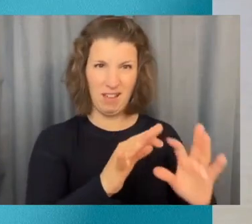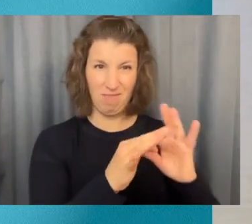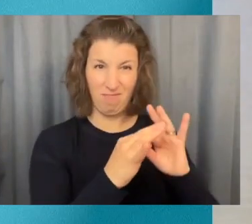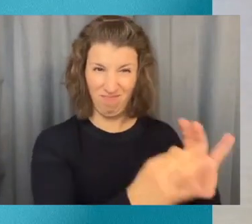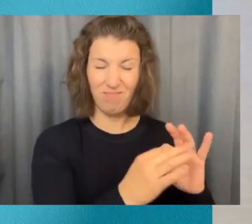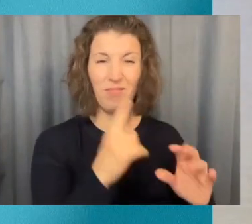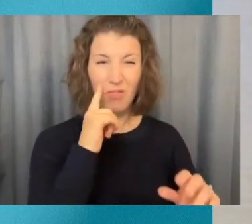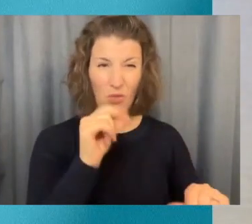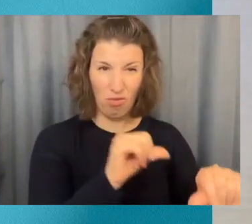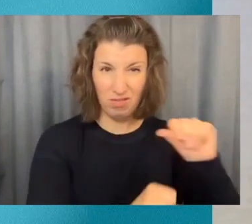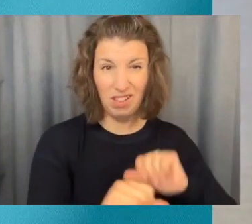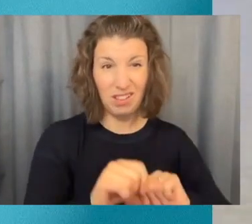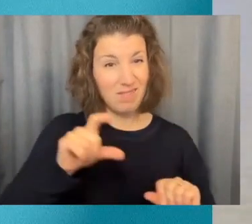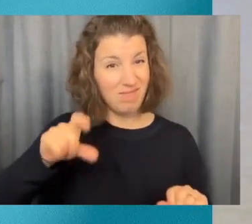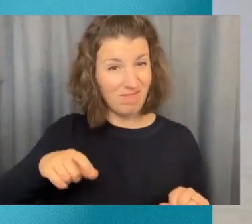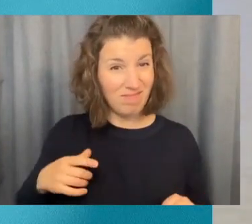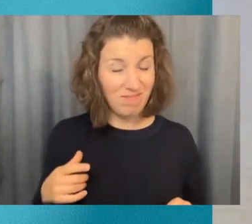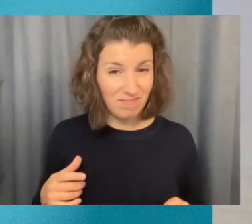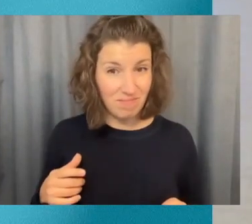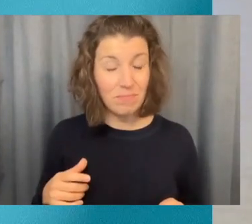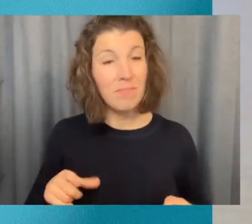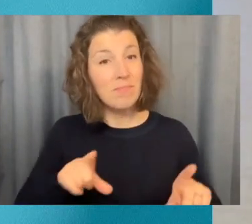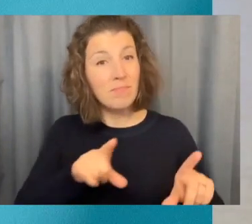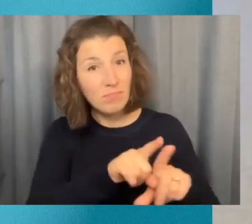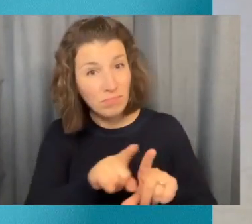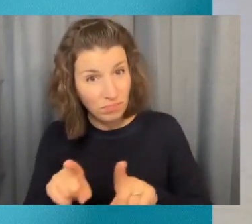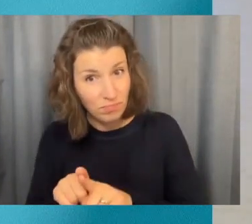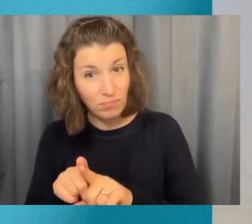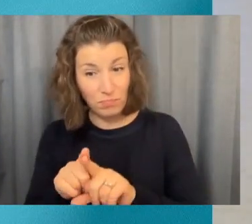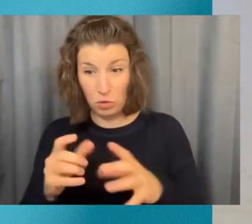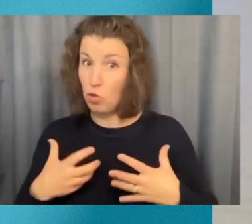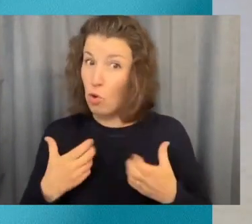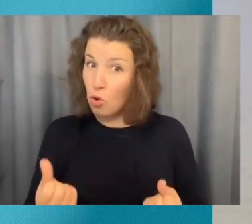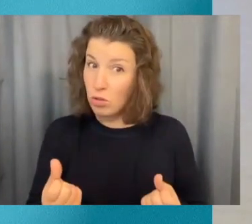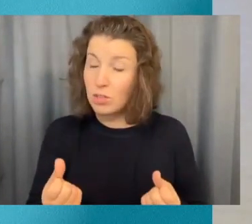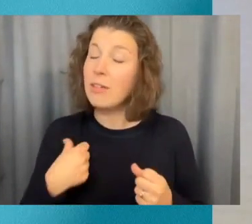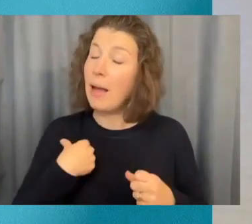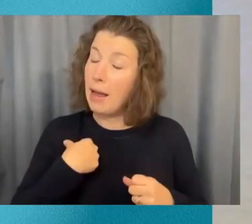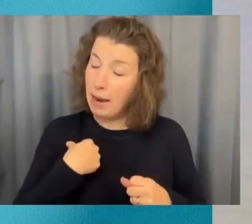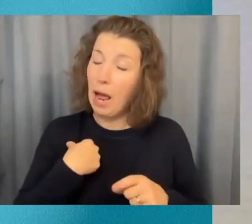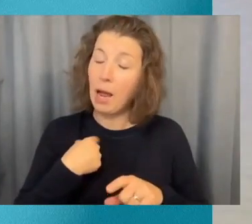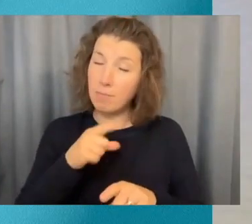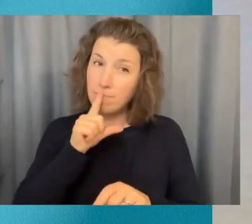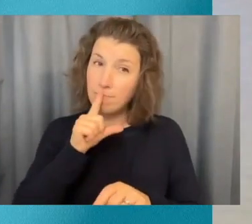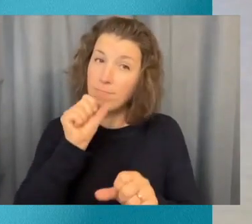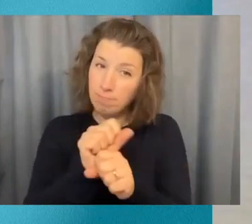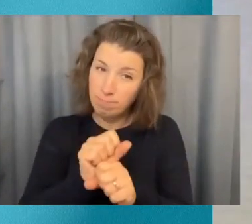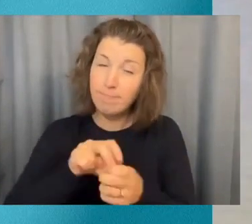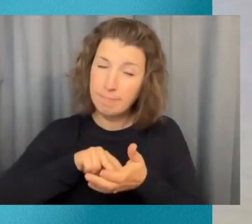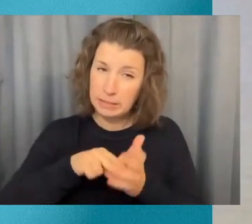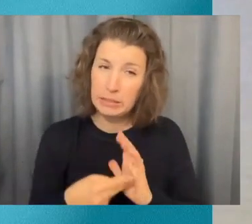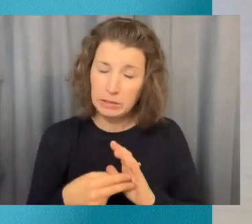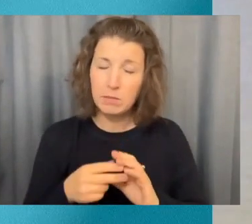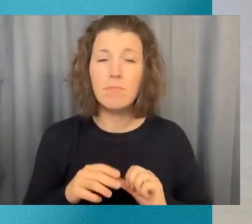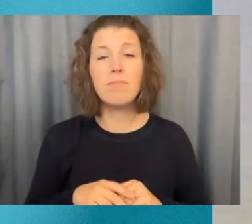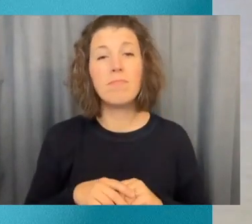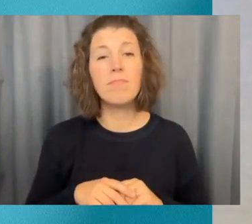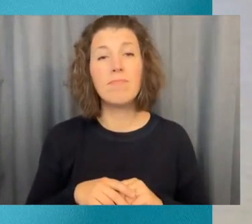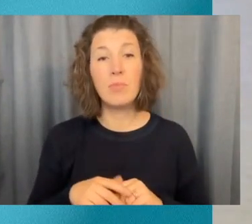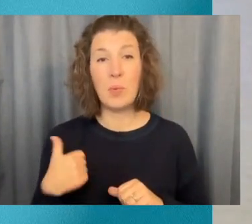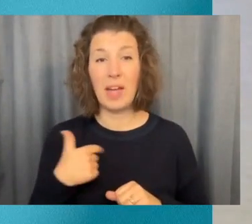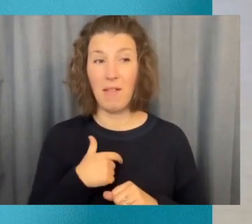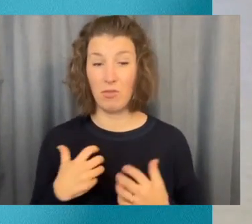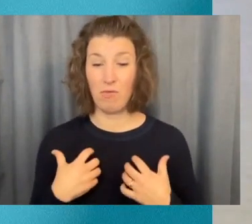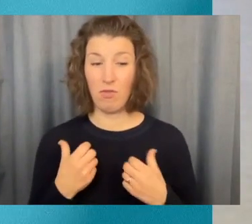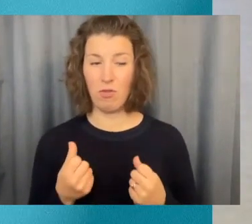And the courage, and I mean this, to not assume that someone's going to say no